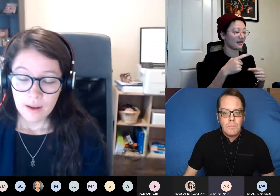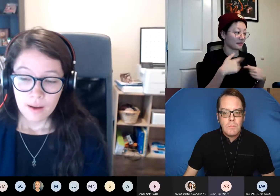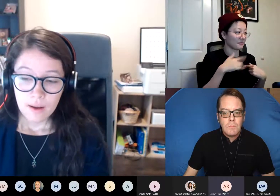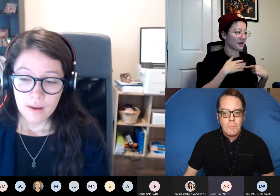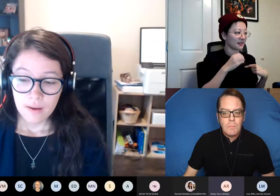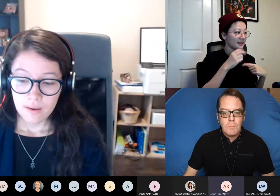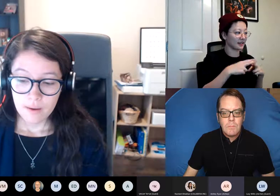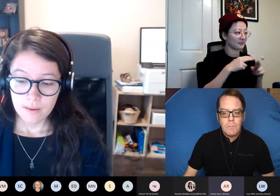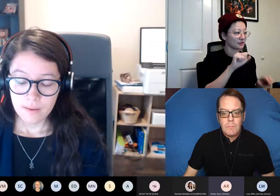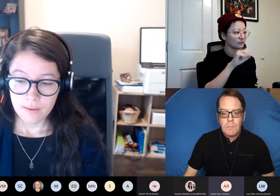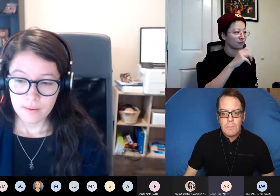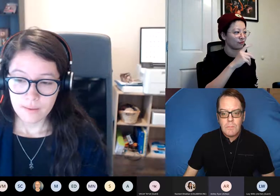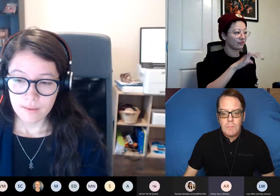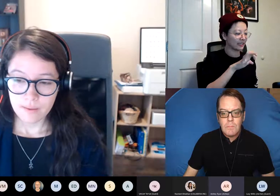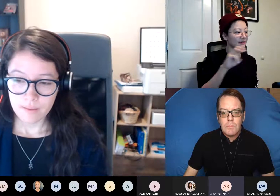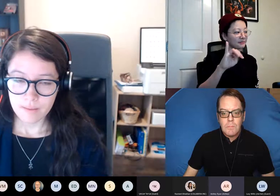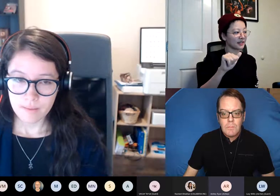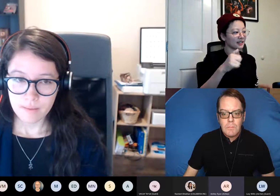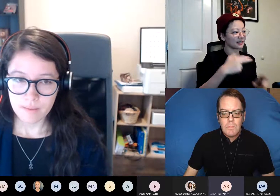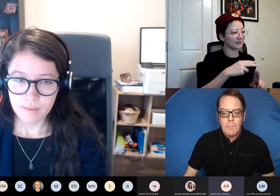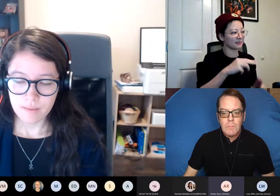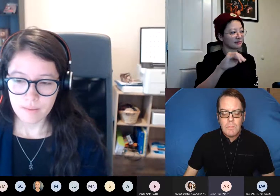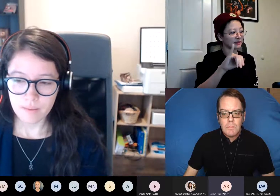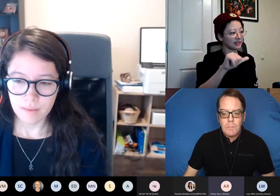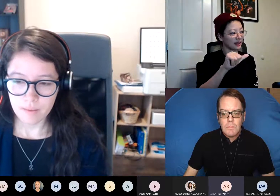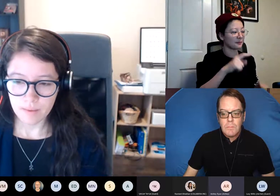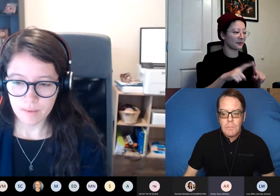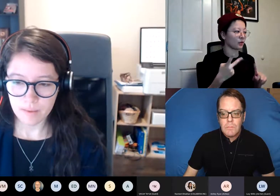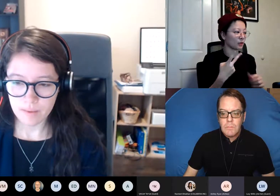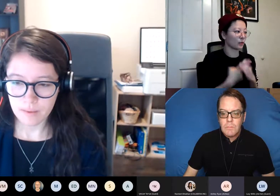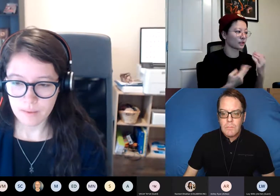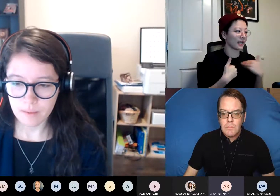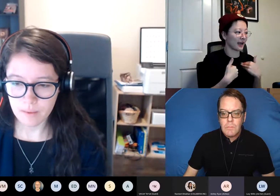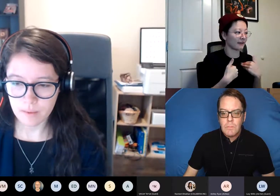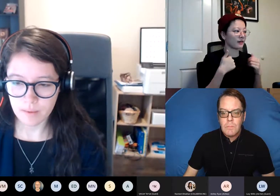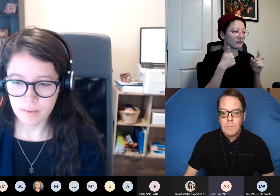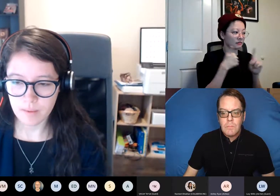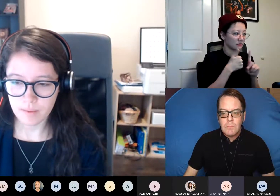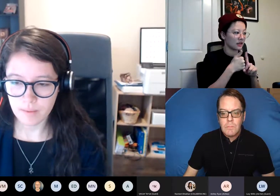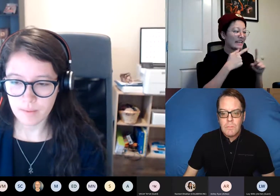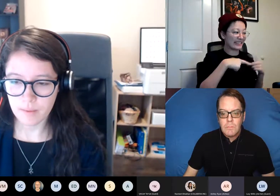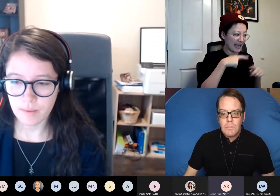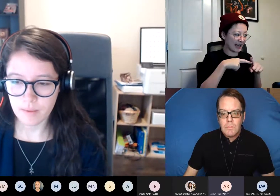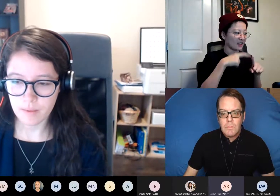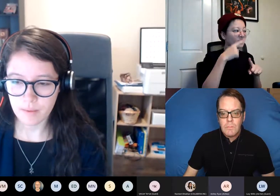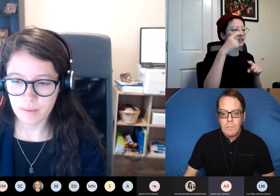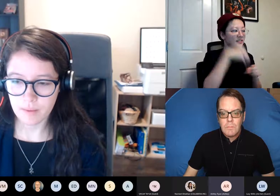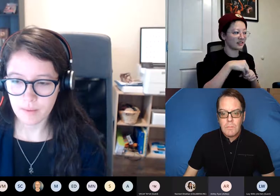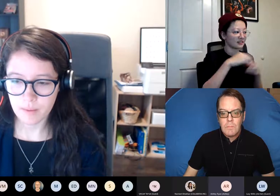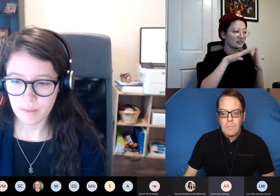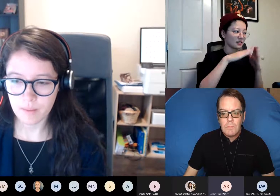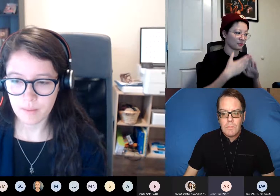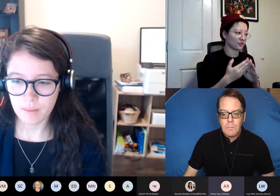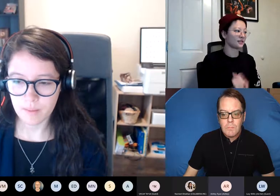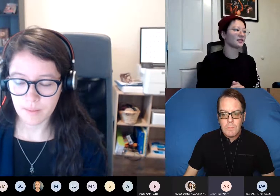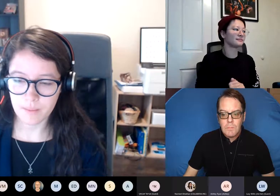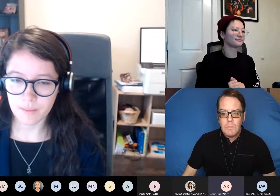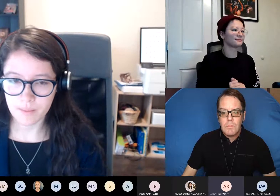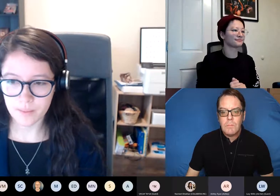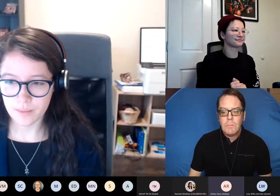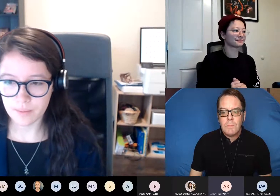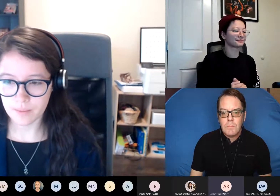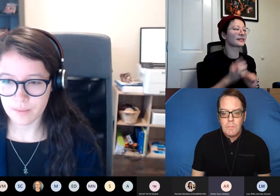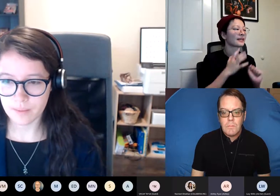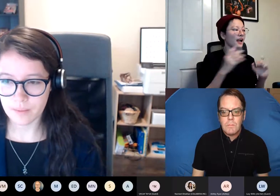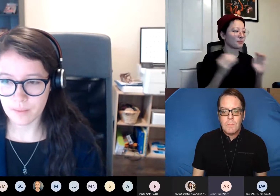Another aspect about the community is that everyone is assigned a name sign. My name is Sophie. Mia's name is Mia. We would spell